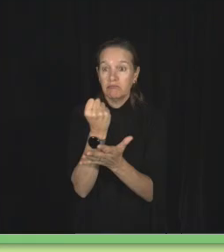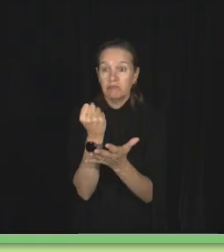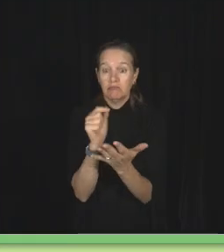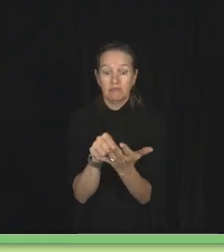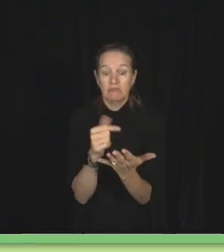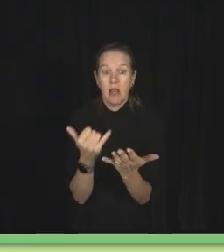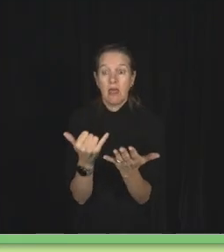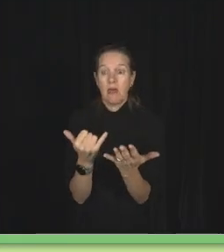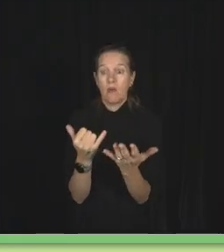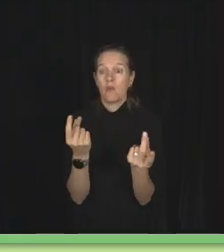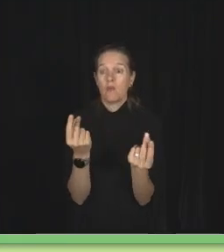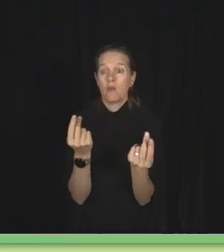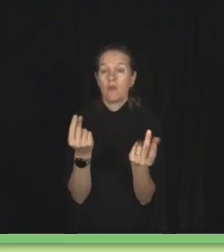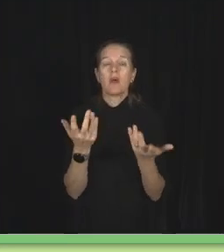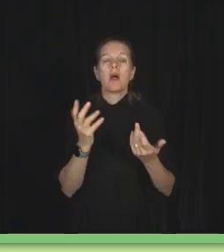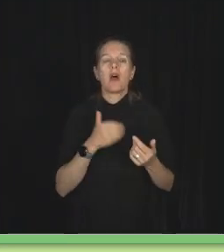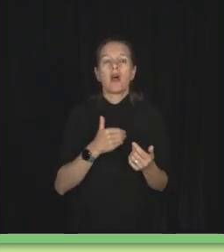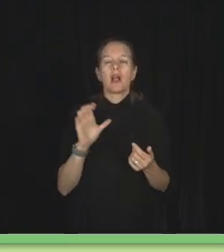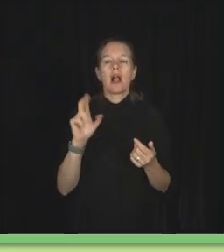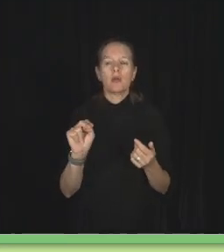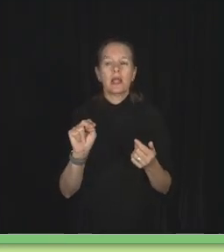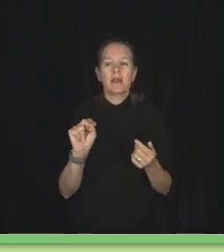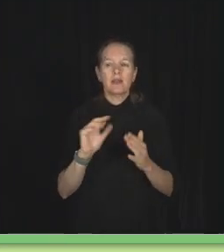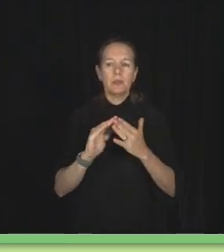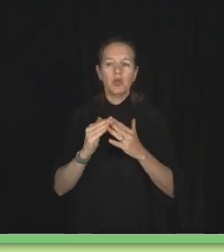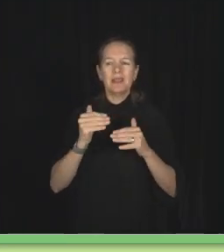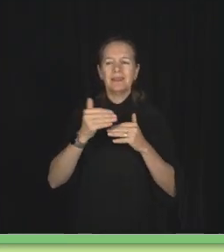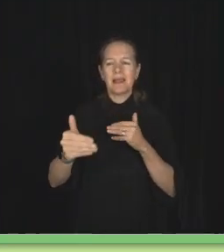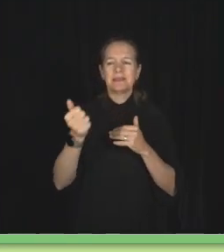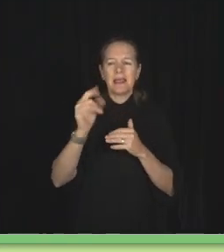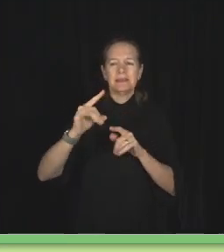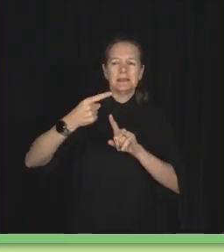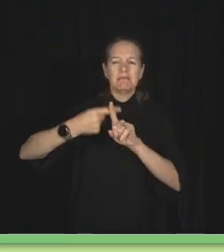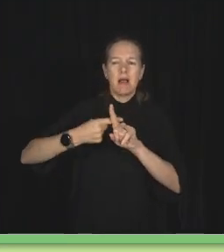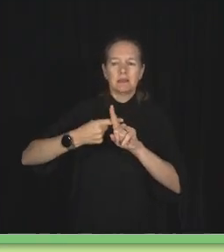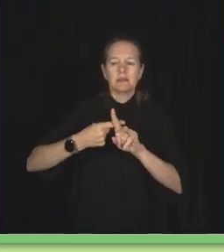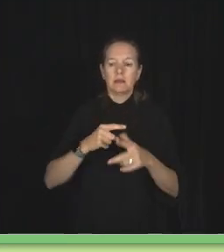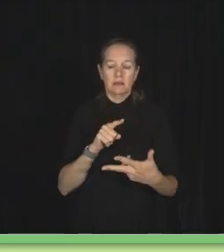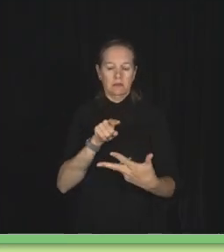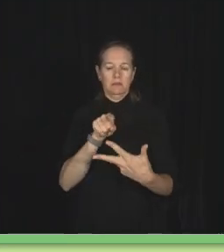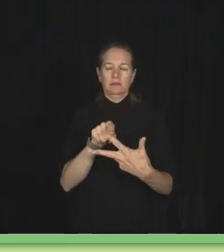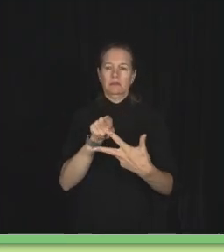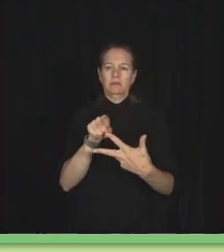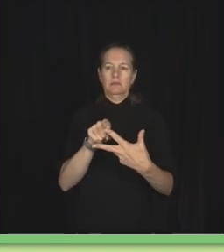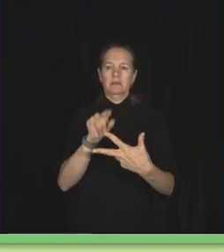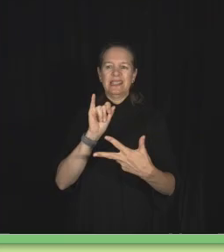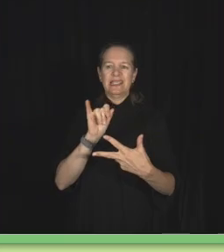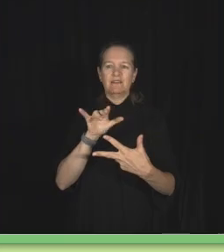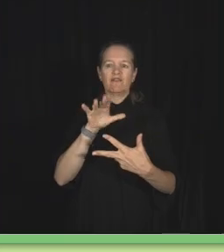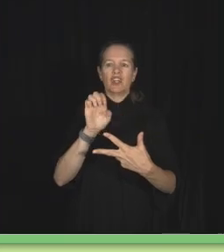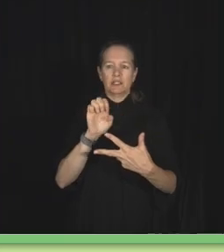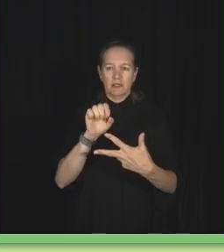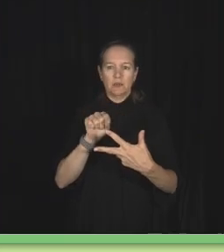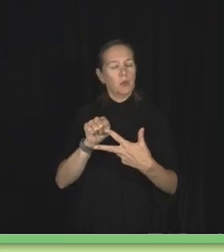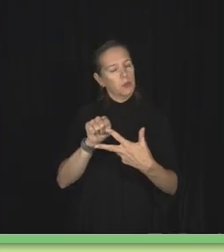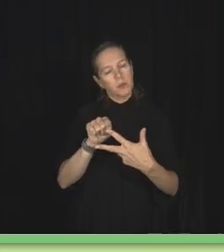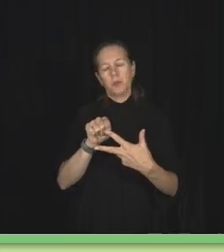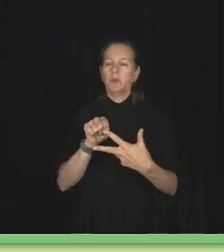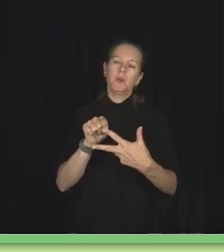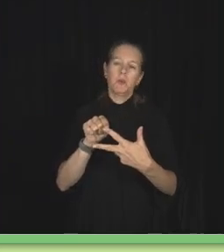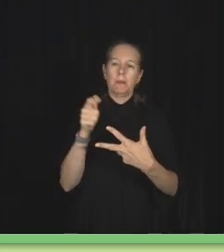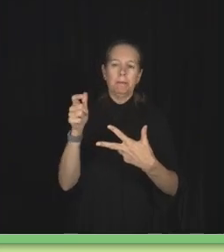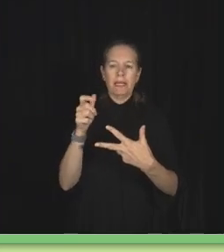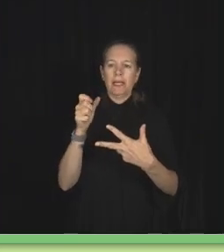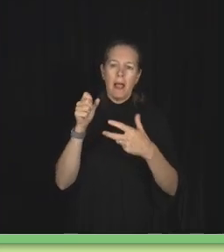for the cloud native community right now, in the next 18 months, inference is going to be a massive opportunity. This is something where